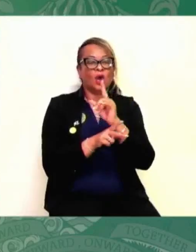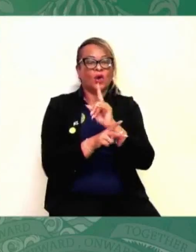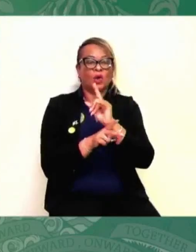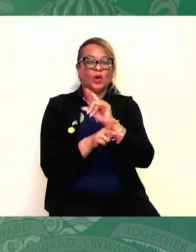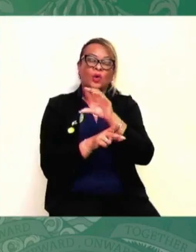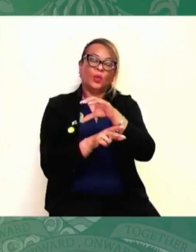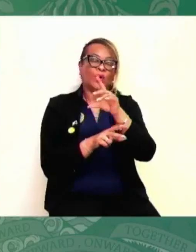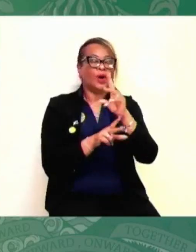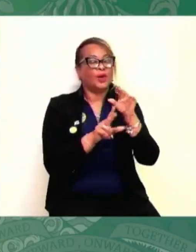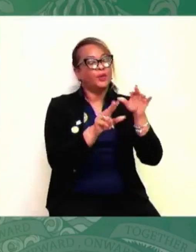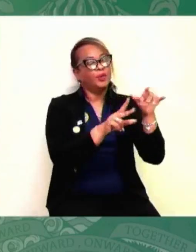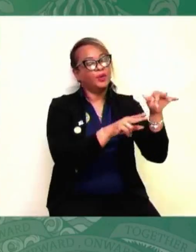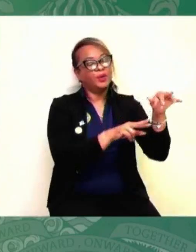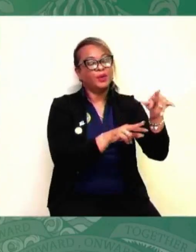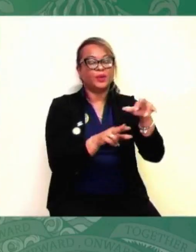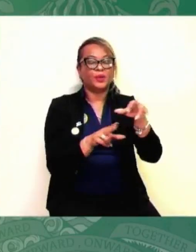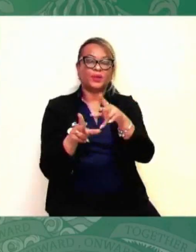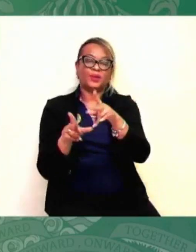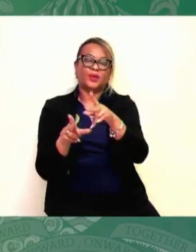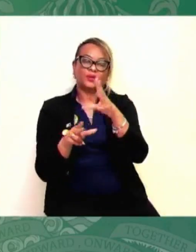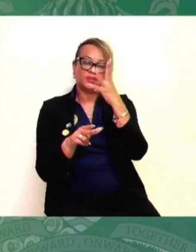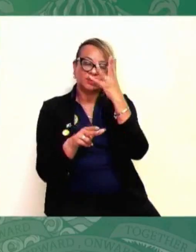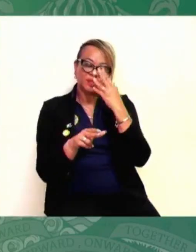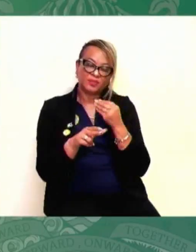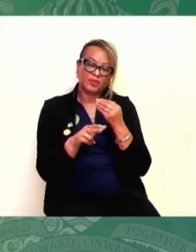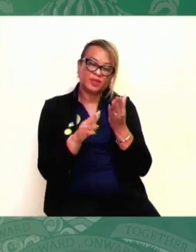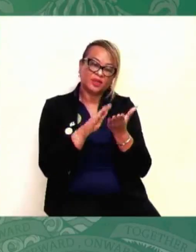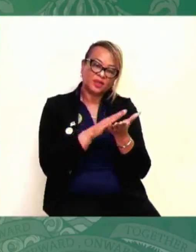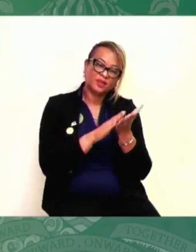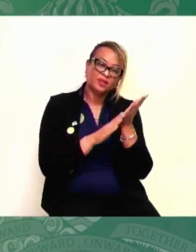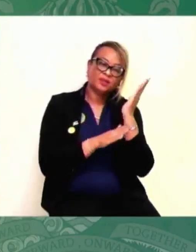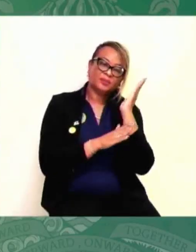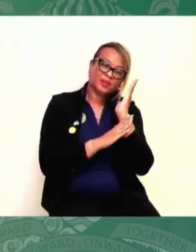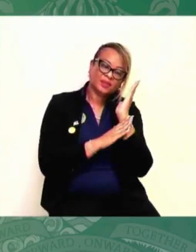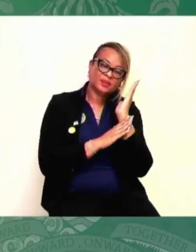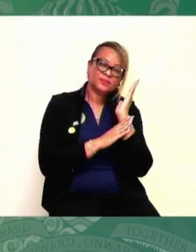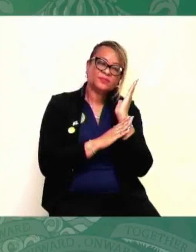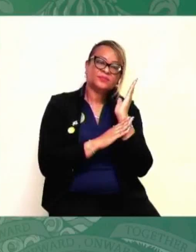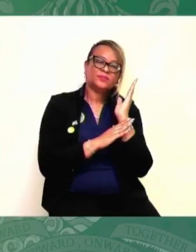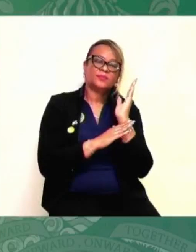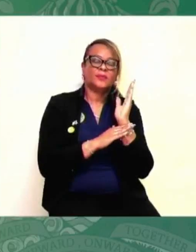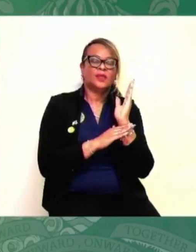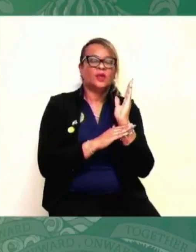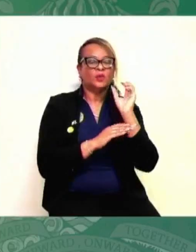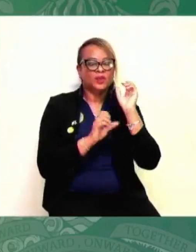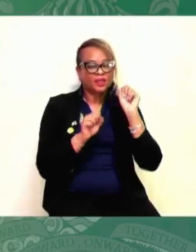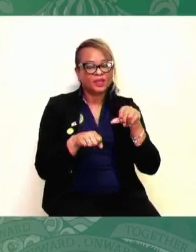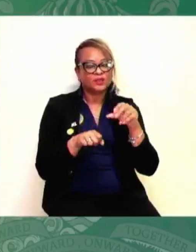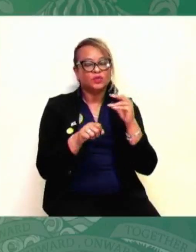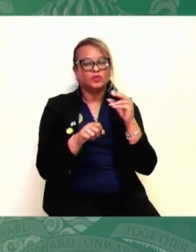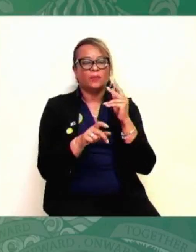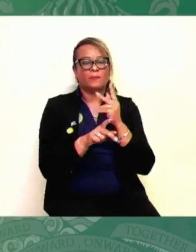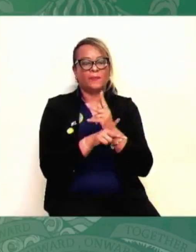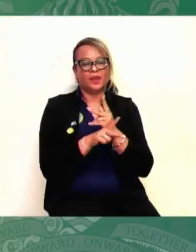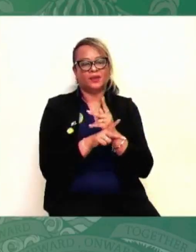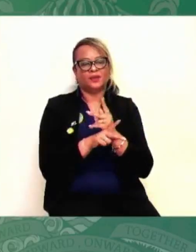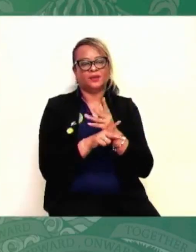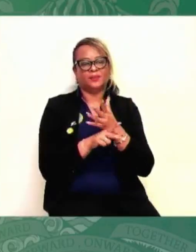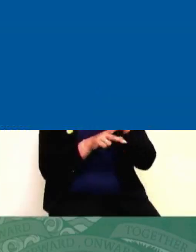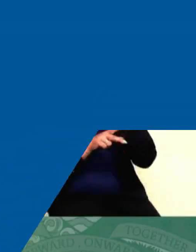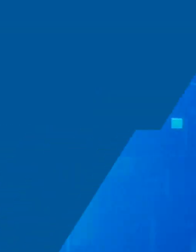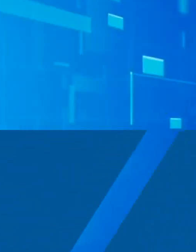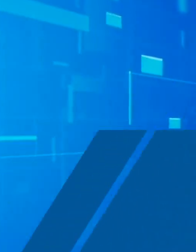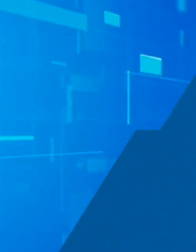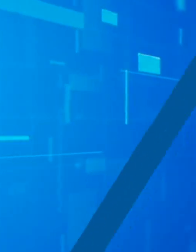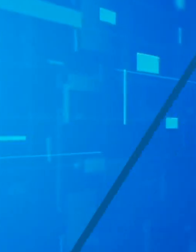sleeping on the streets or derelict buildings. We can do better as a country to support our vulnerable, and we